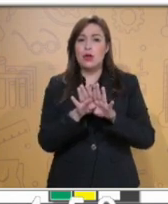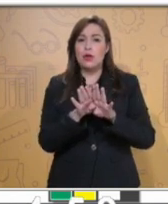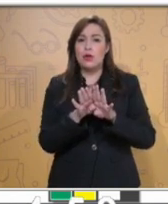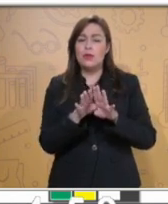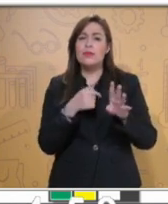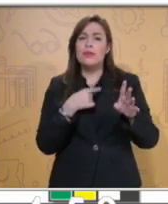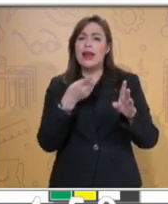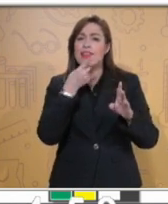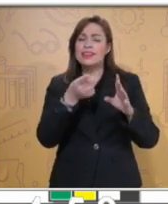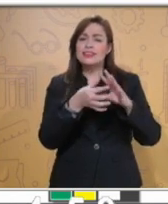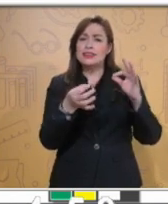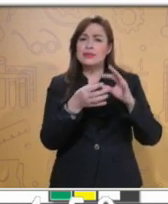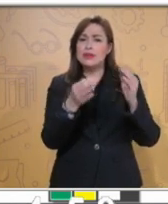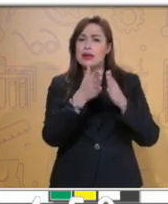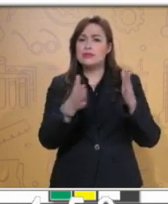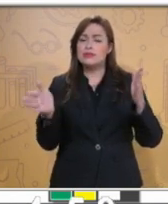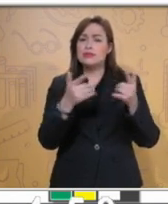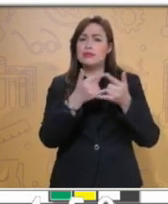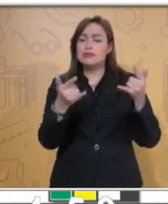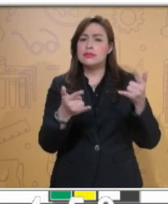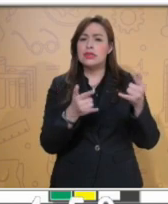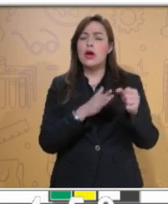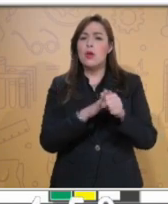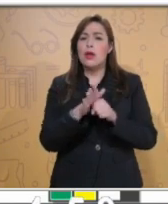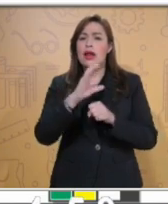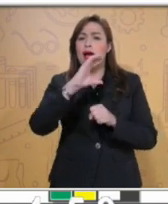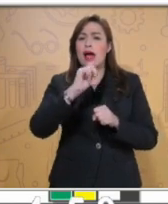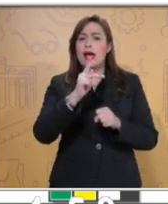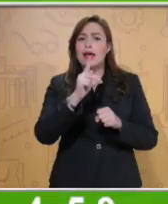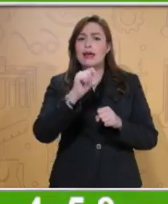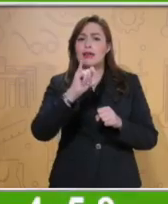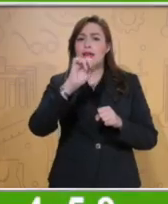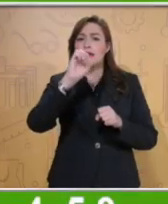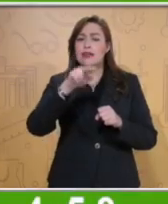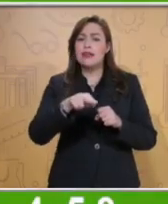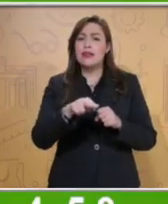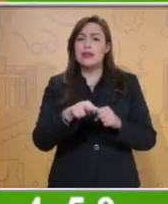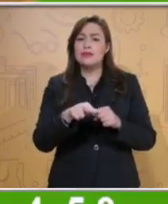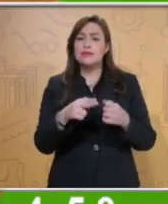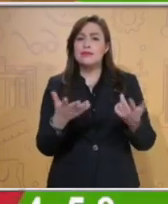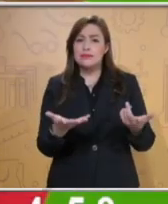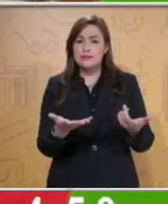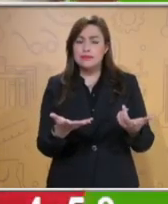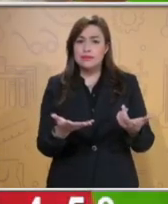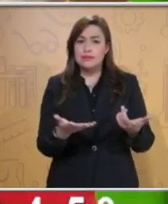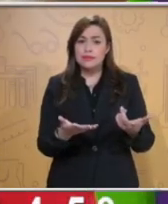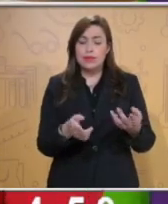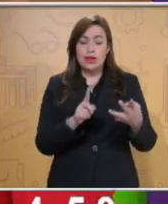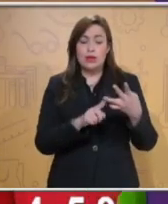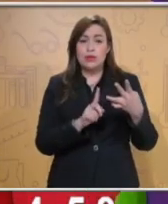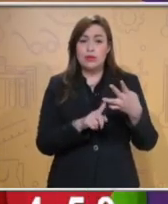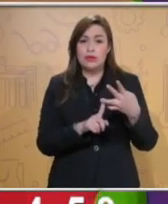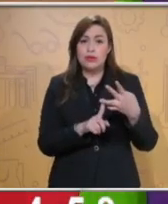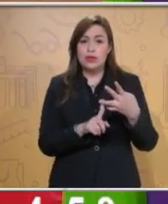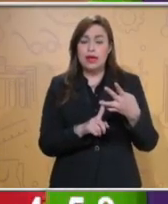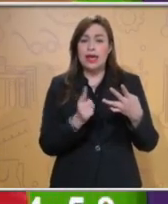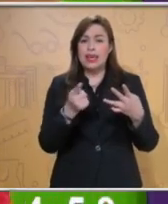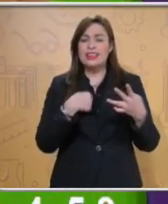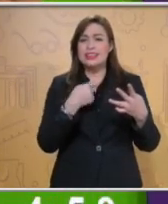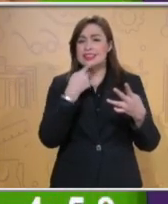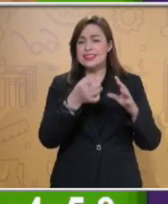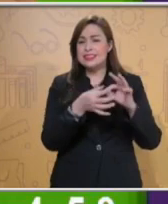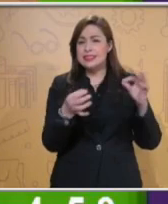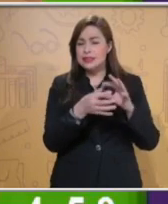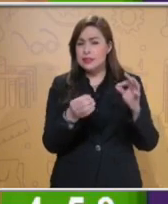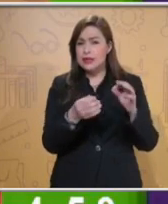the story. So that is the caption, it's letter C. The number three, it's pointing to a